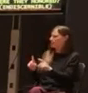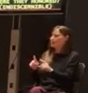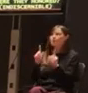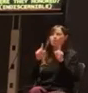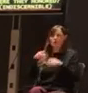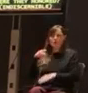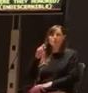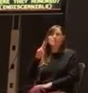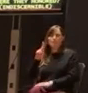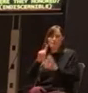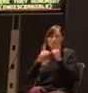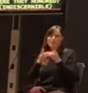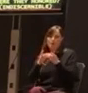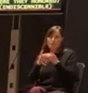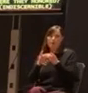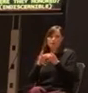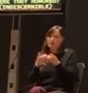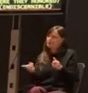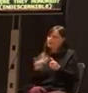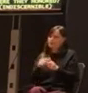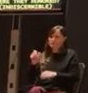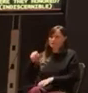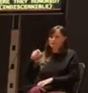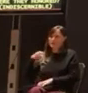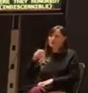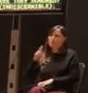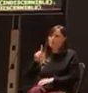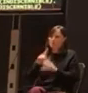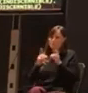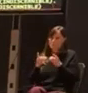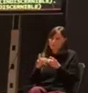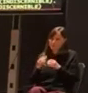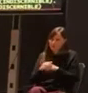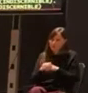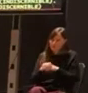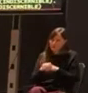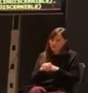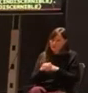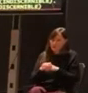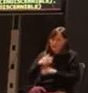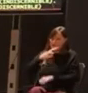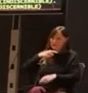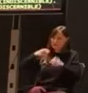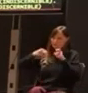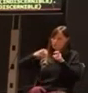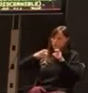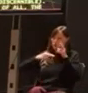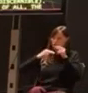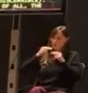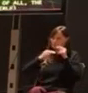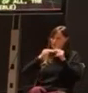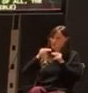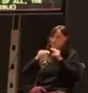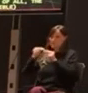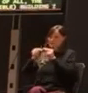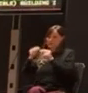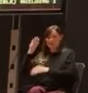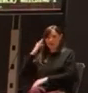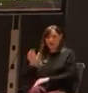park department, first of all, to get the parks. About the buildings, I don't know.